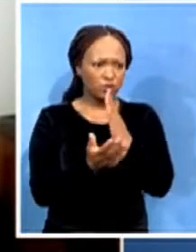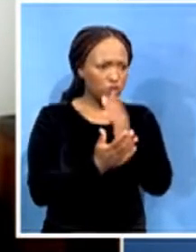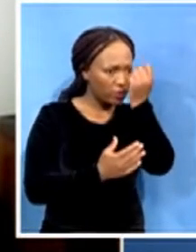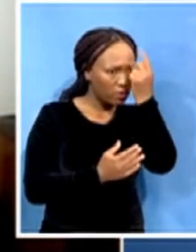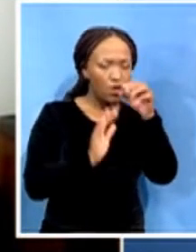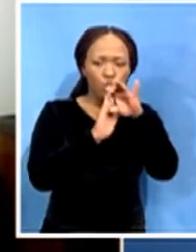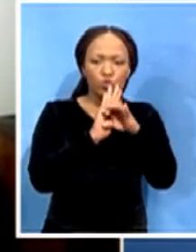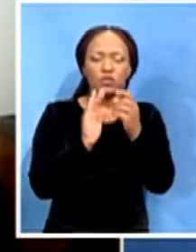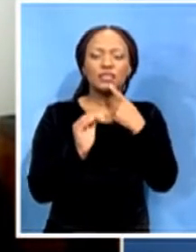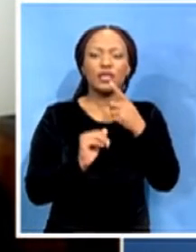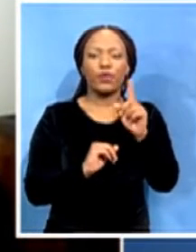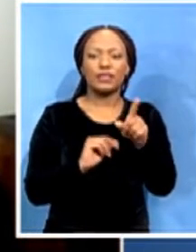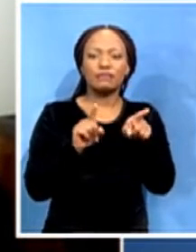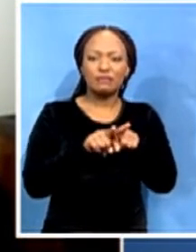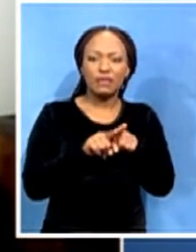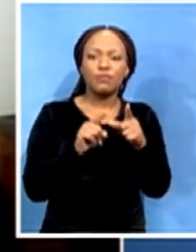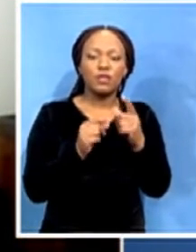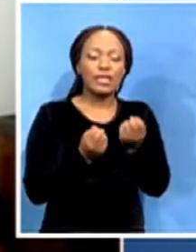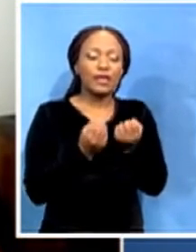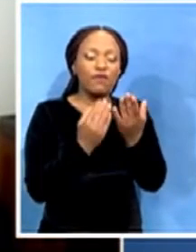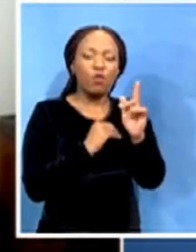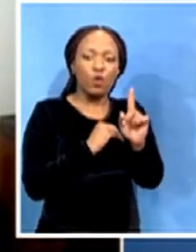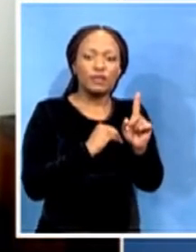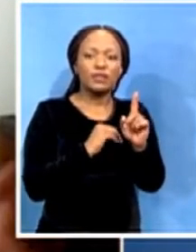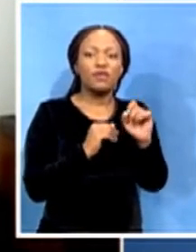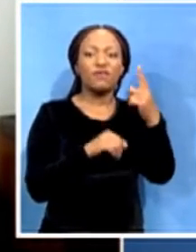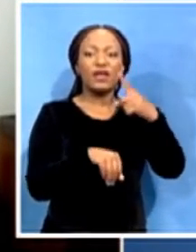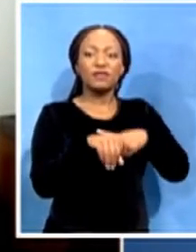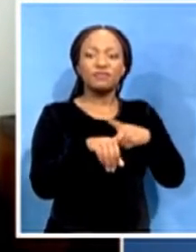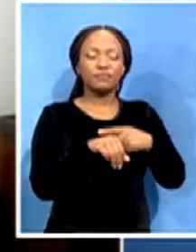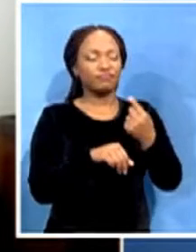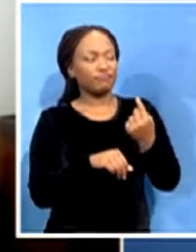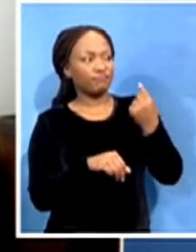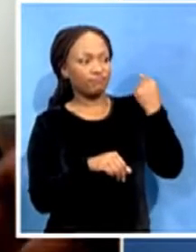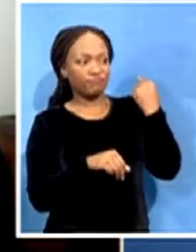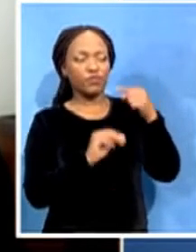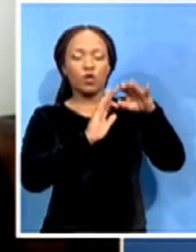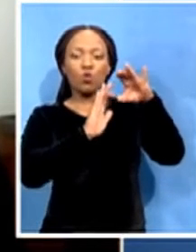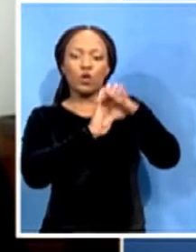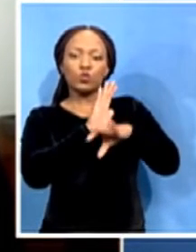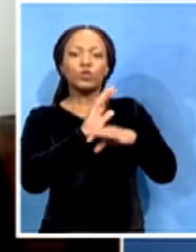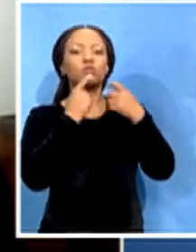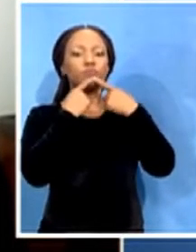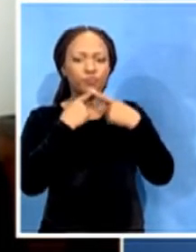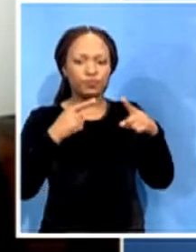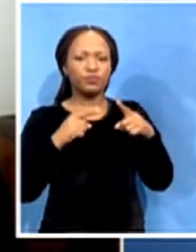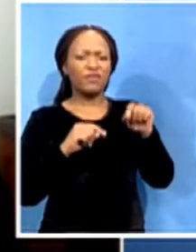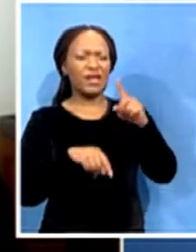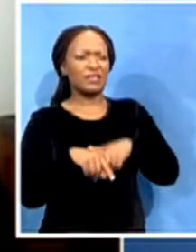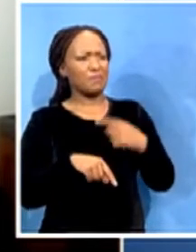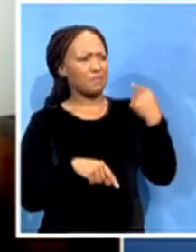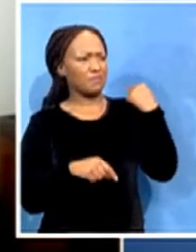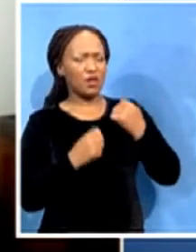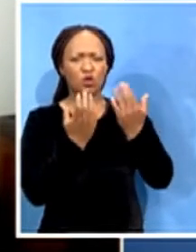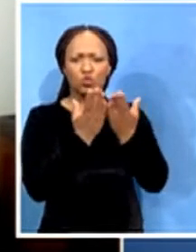provides for. You know, the first time pocketbook Constitution was at my school. Yeah. Today, schools don't hand out